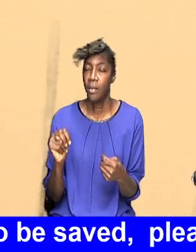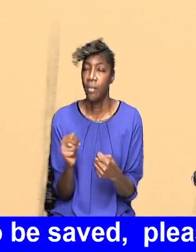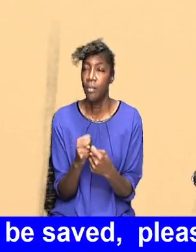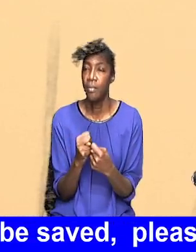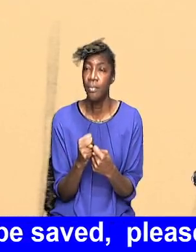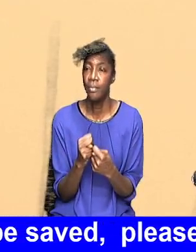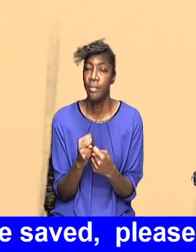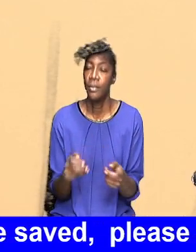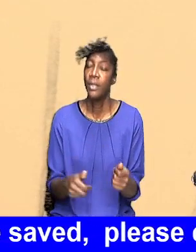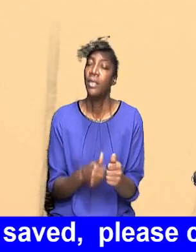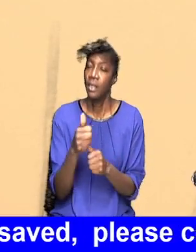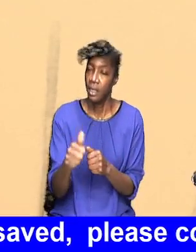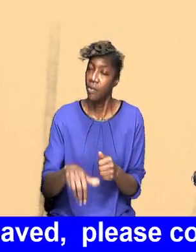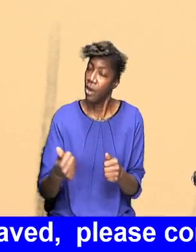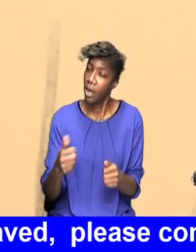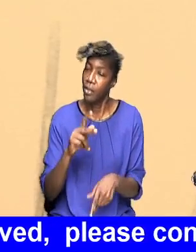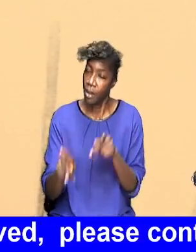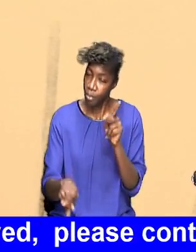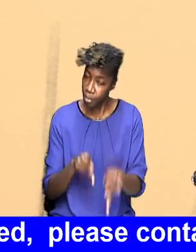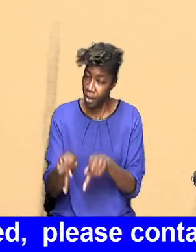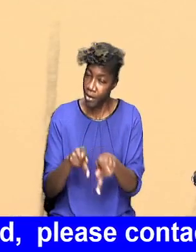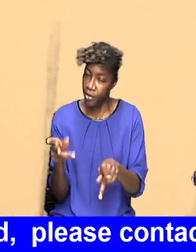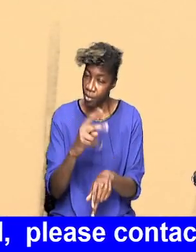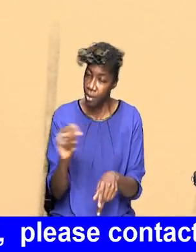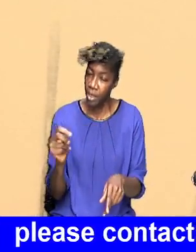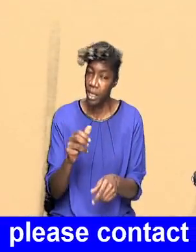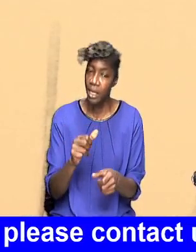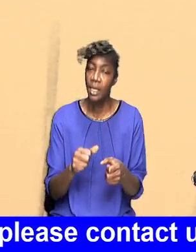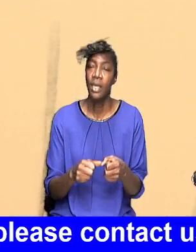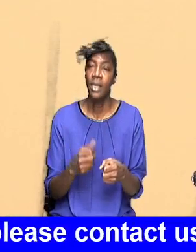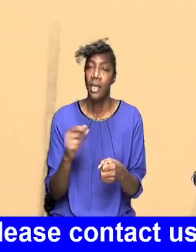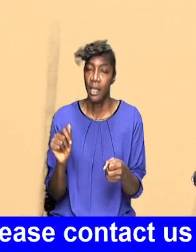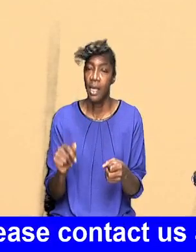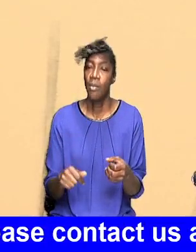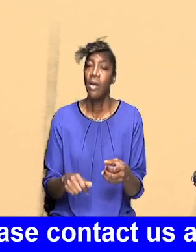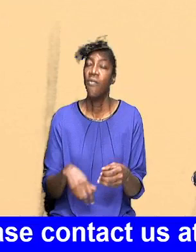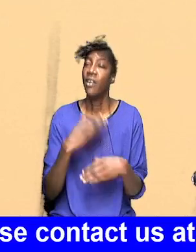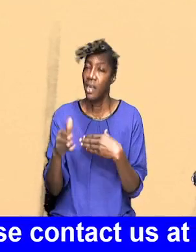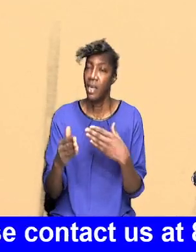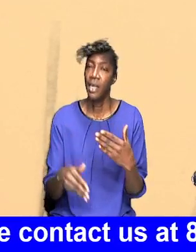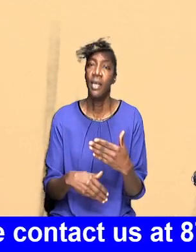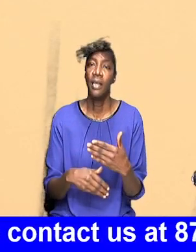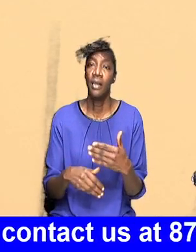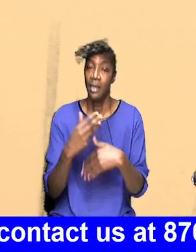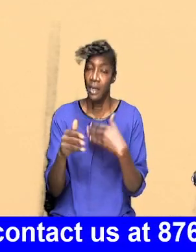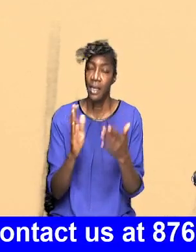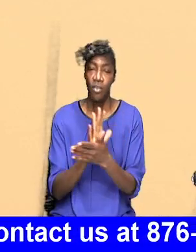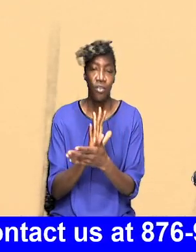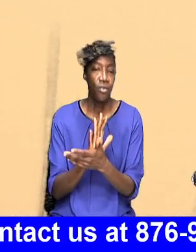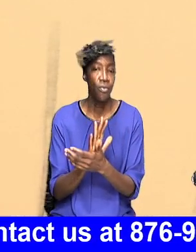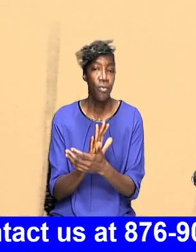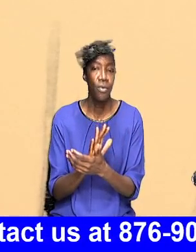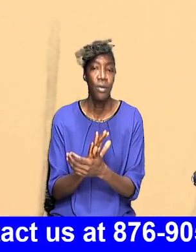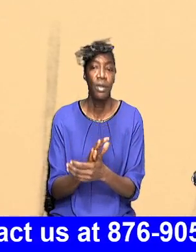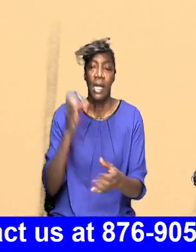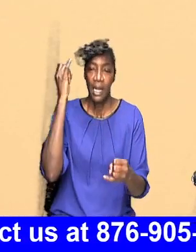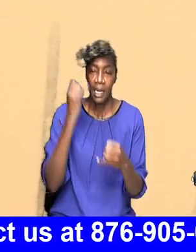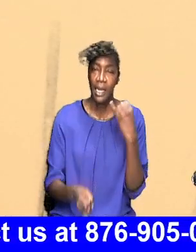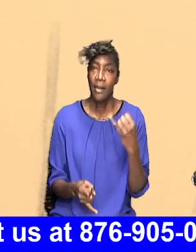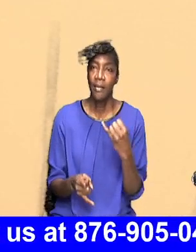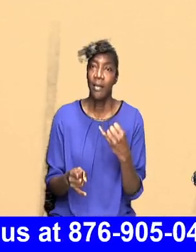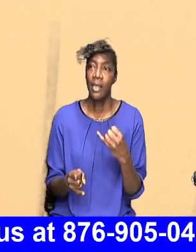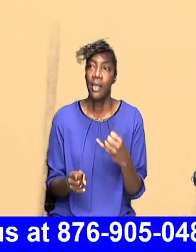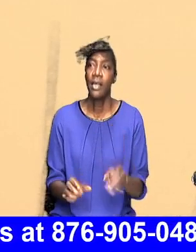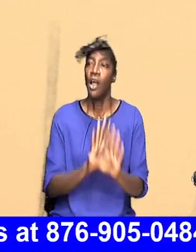to pass on to other persons who will need them coming up for the next school semester. And lastly, on Sunday, we will